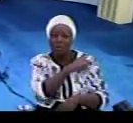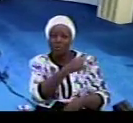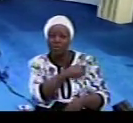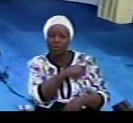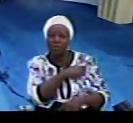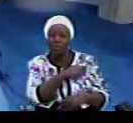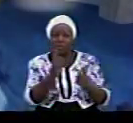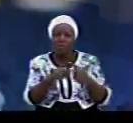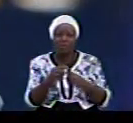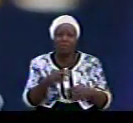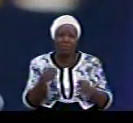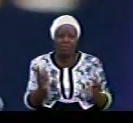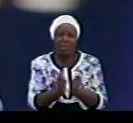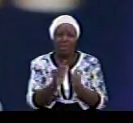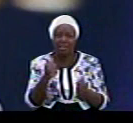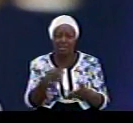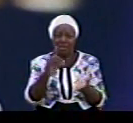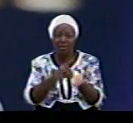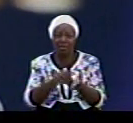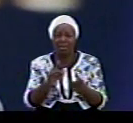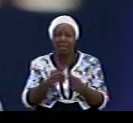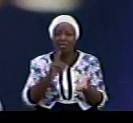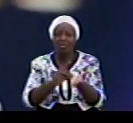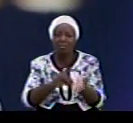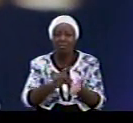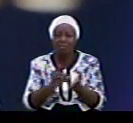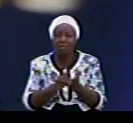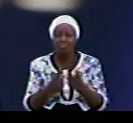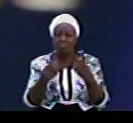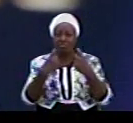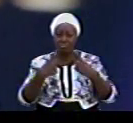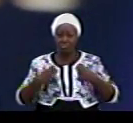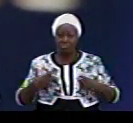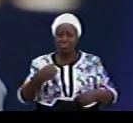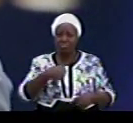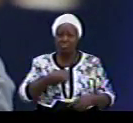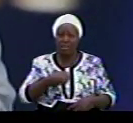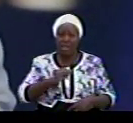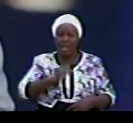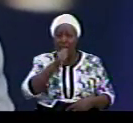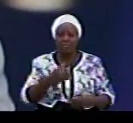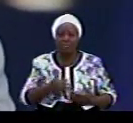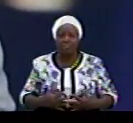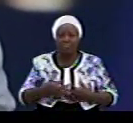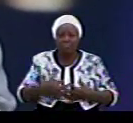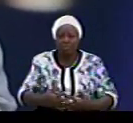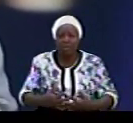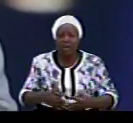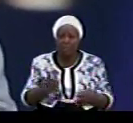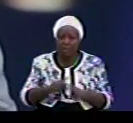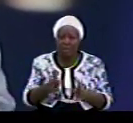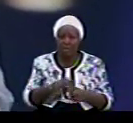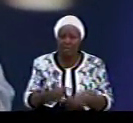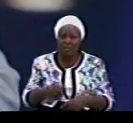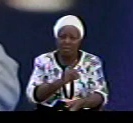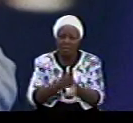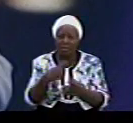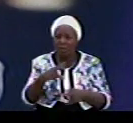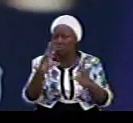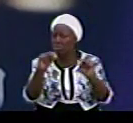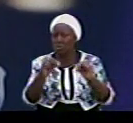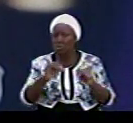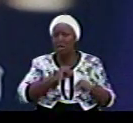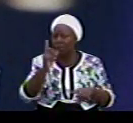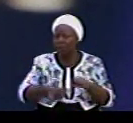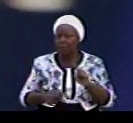doctor, examine me. I'm pregnant. The doctor said, no, I cannot examine you. It's what